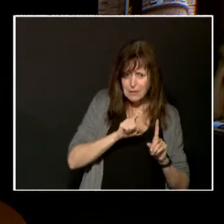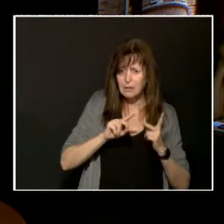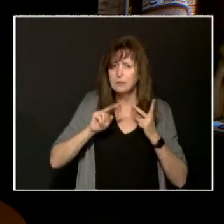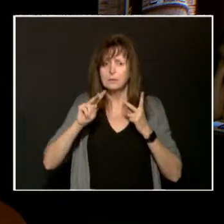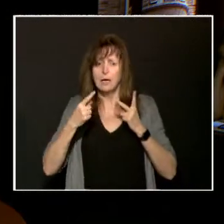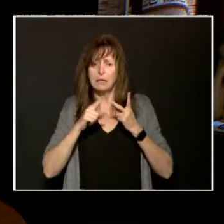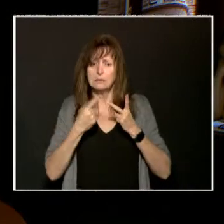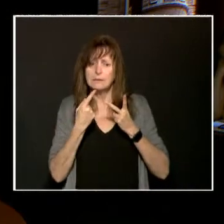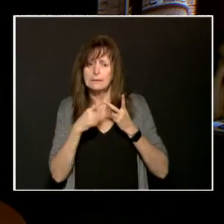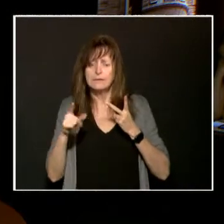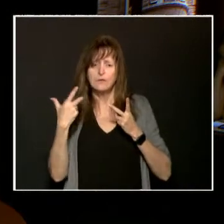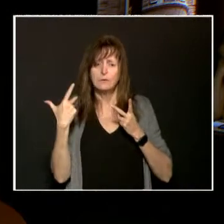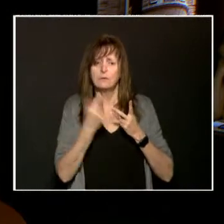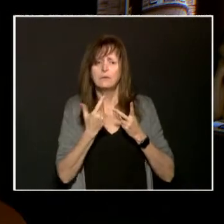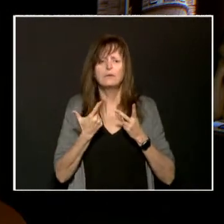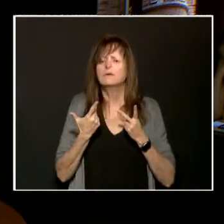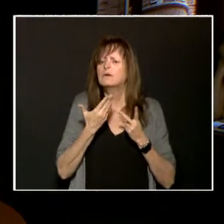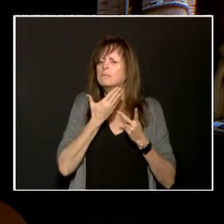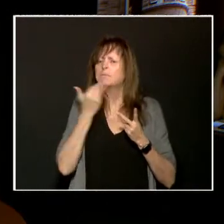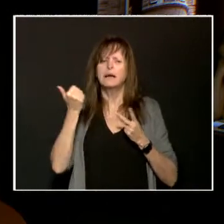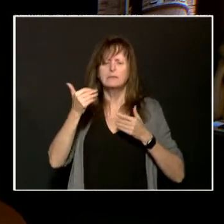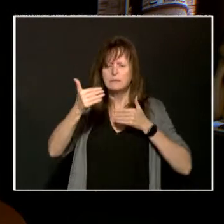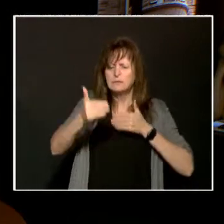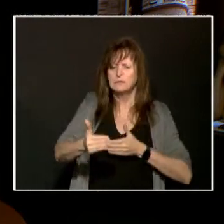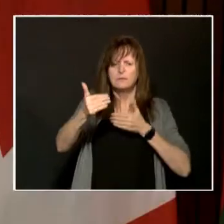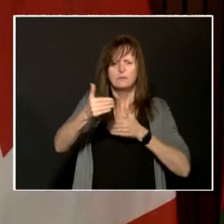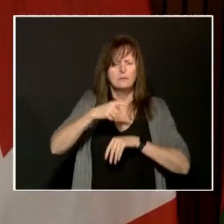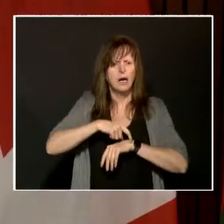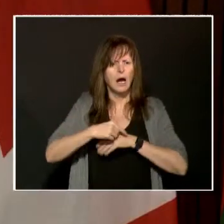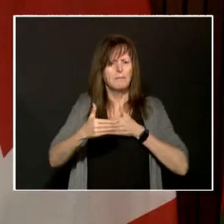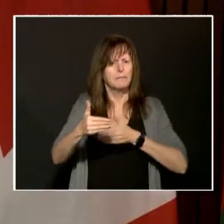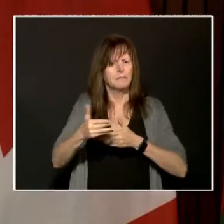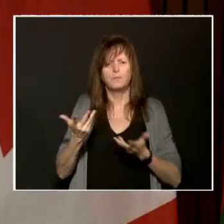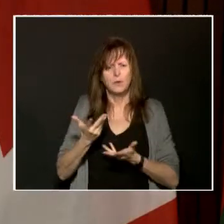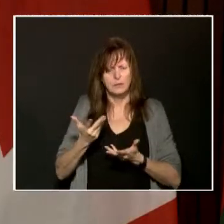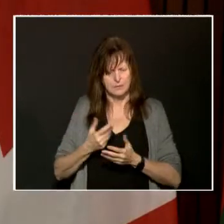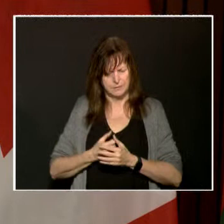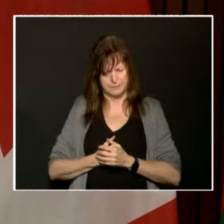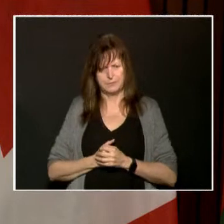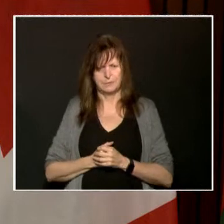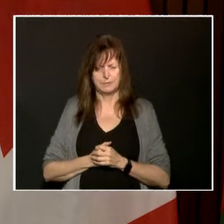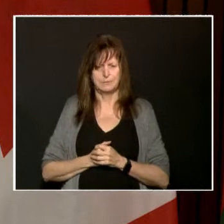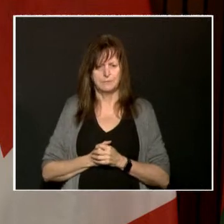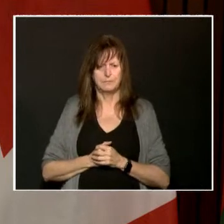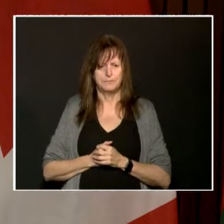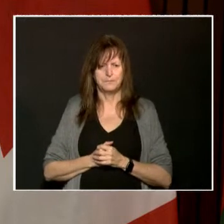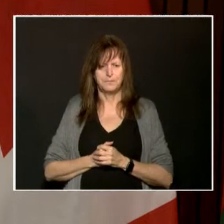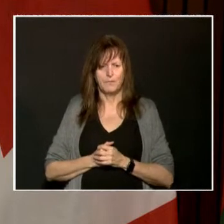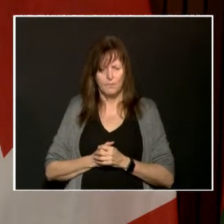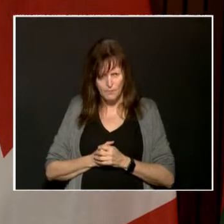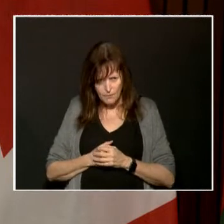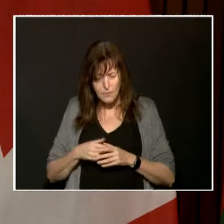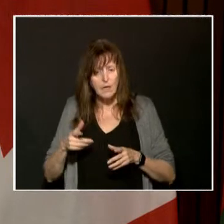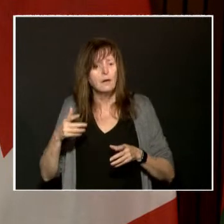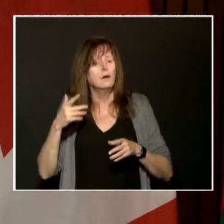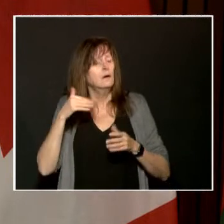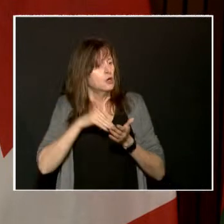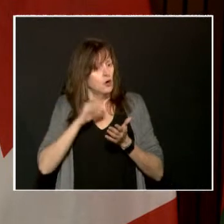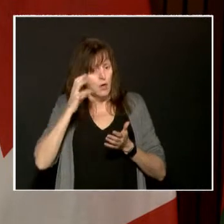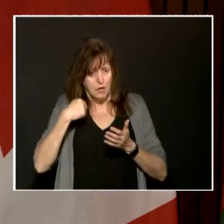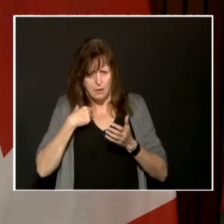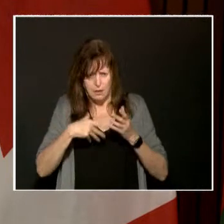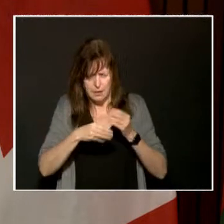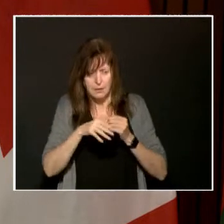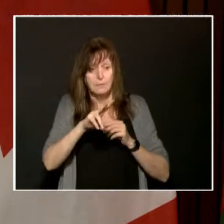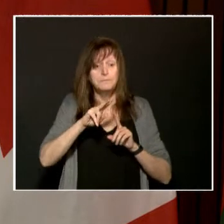And maybe the only addition I'd make is that it's really important to make sure that as much as possible we accelerate second doses,